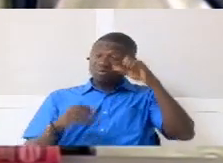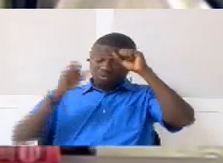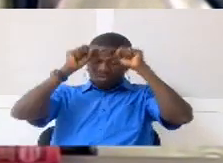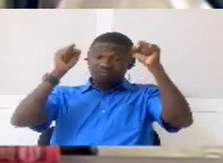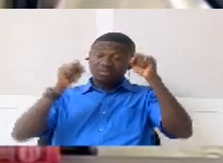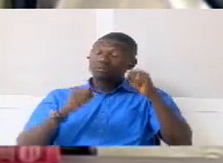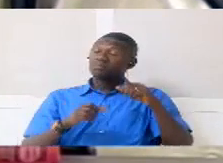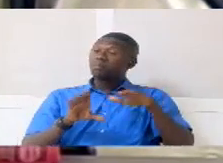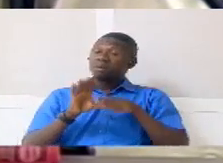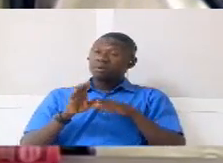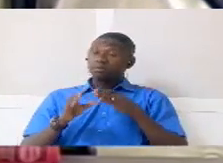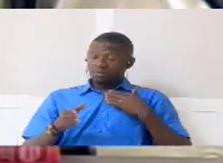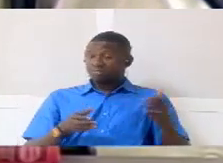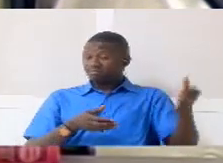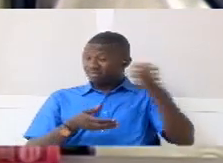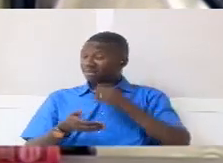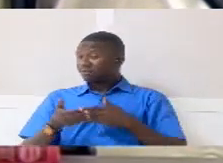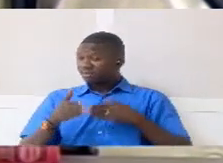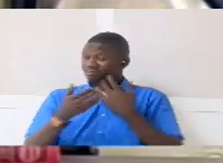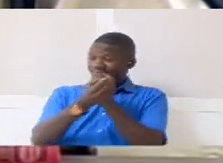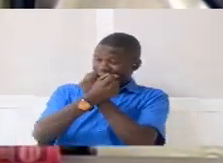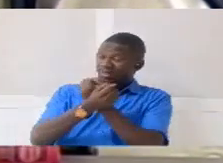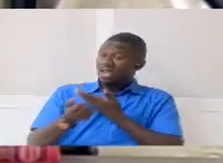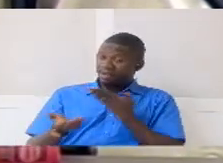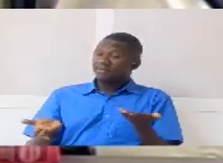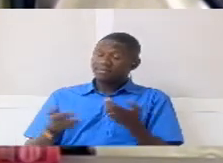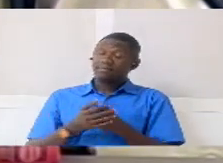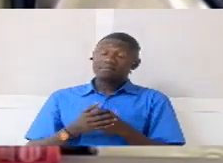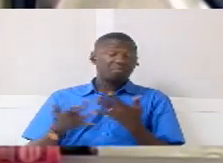to the prisons. Many of them passed through the prisons.